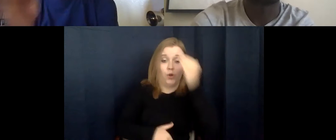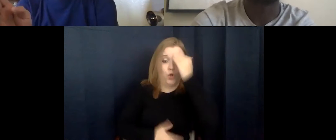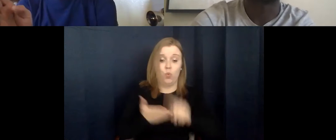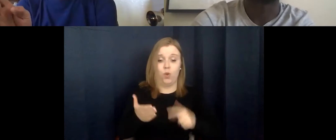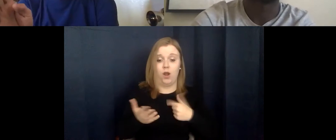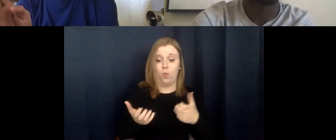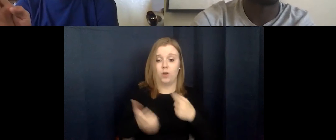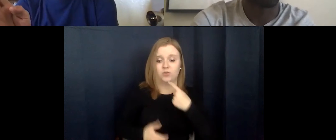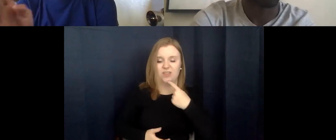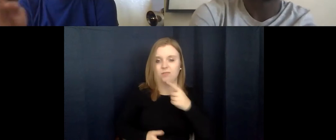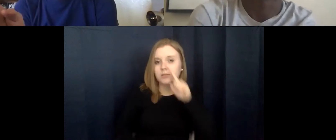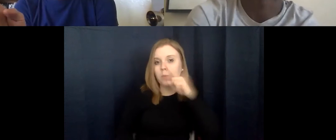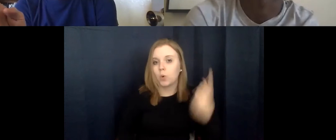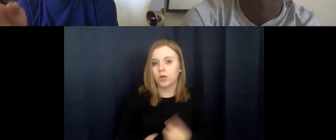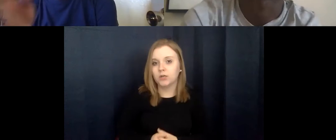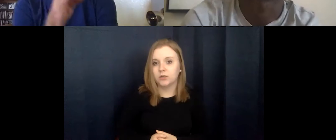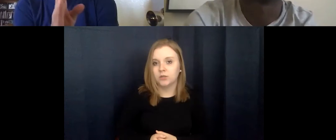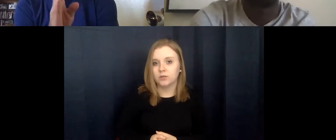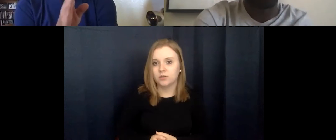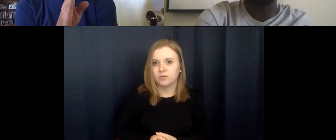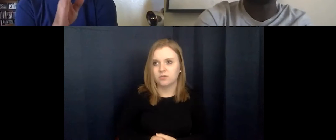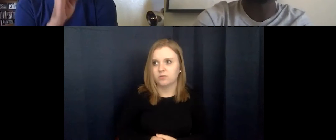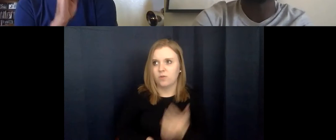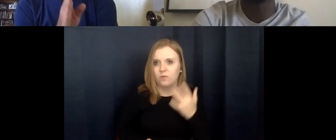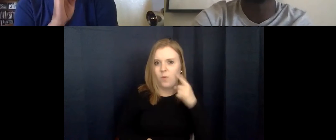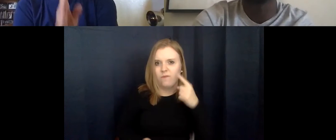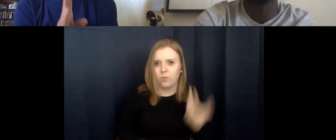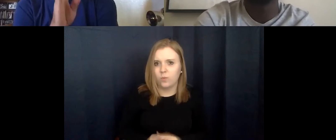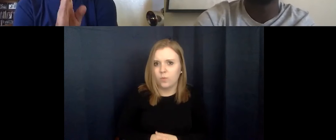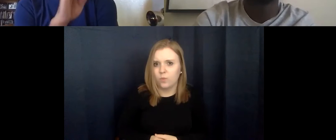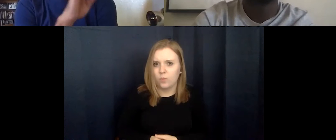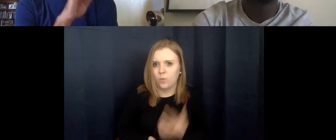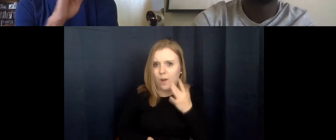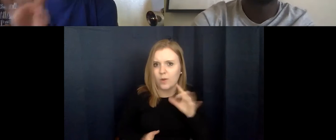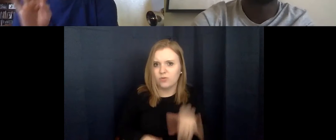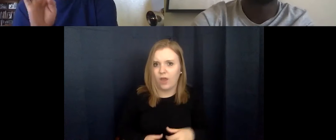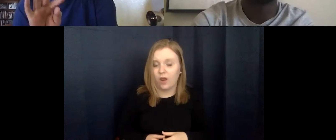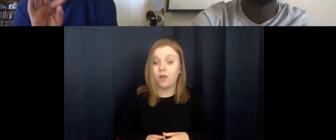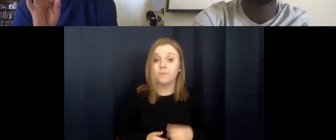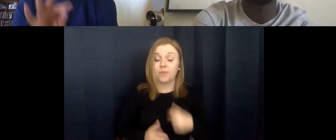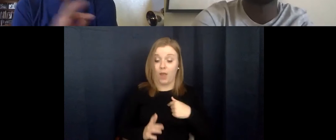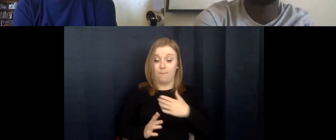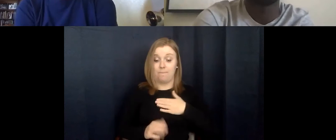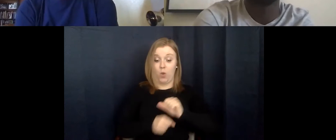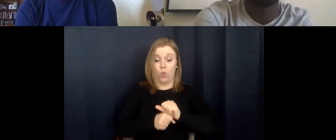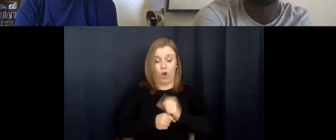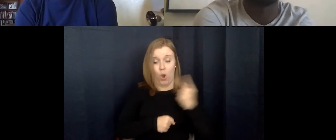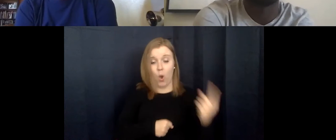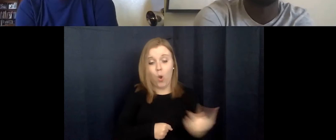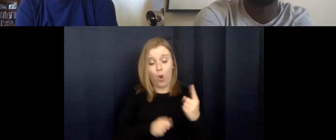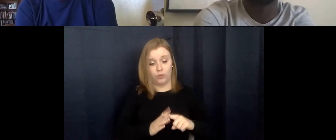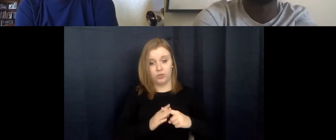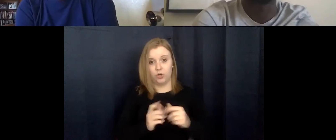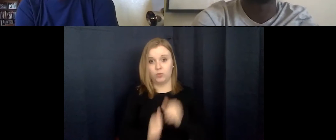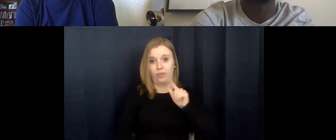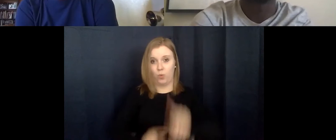it's boring. Like, why would I do that? Like, I start work, my work always starts with questions, and that really